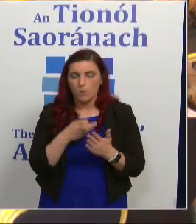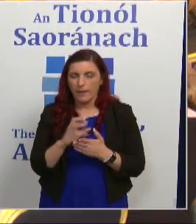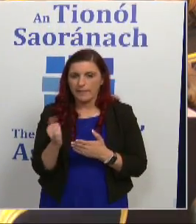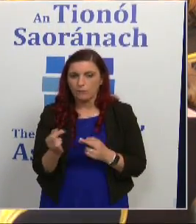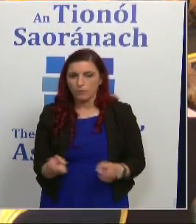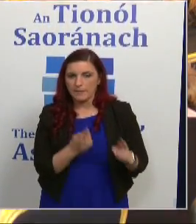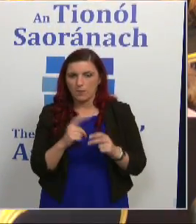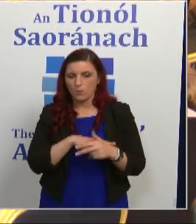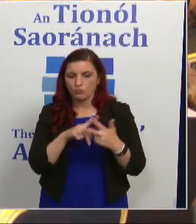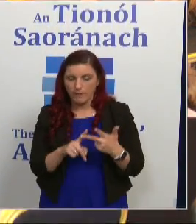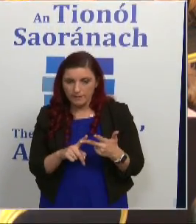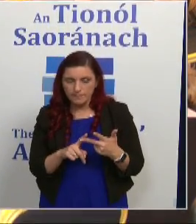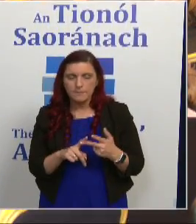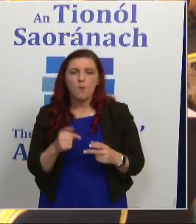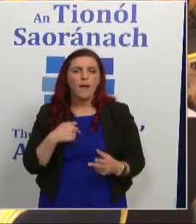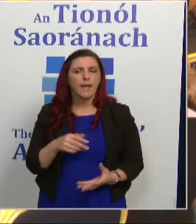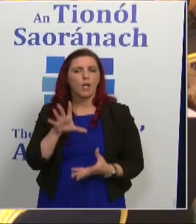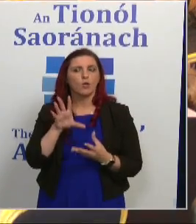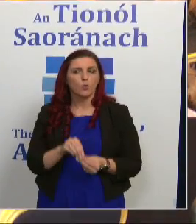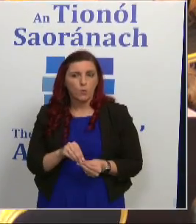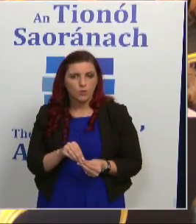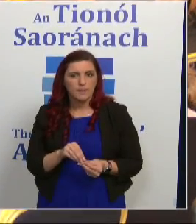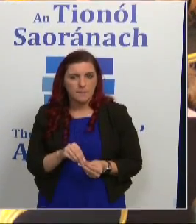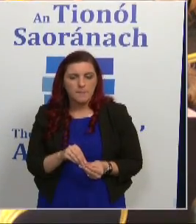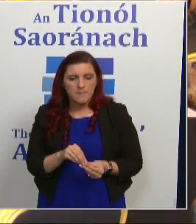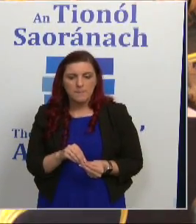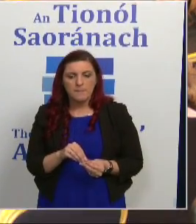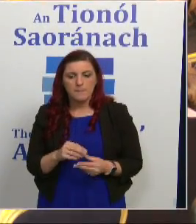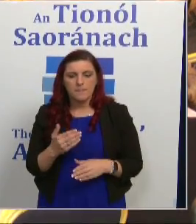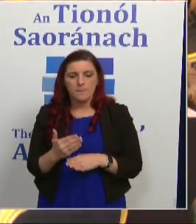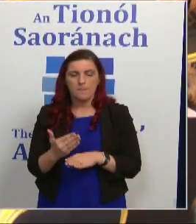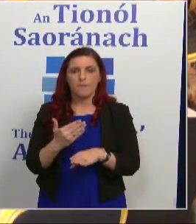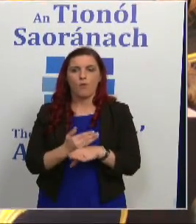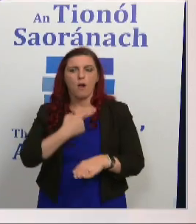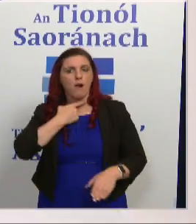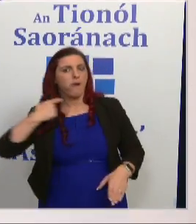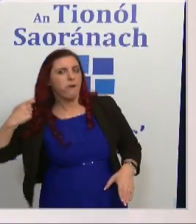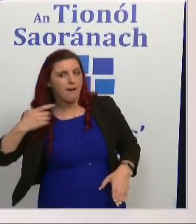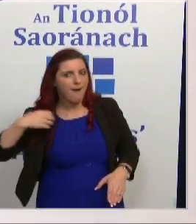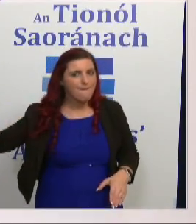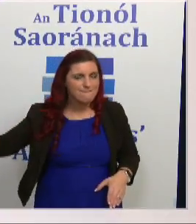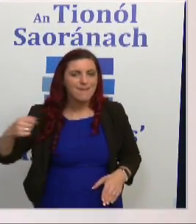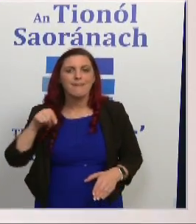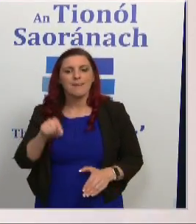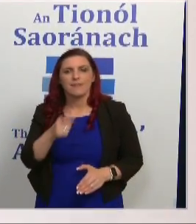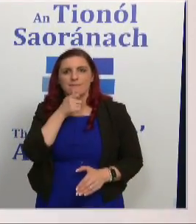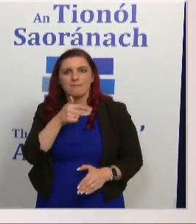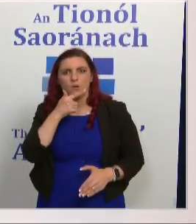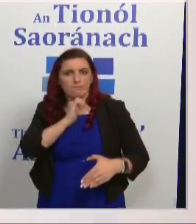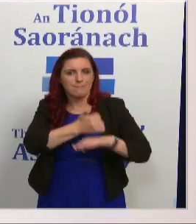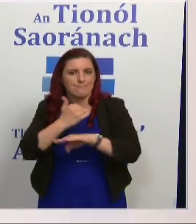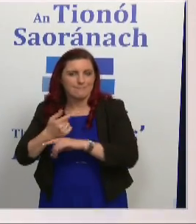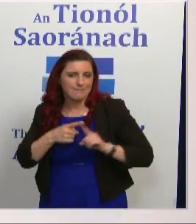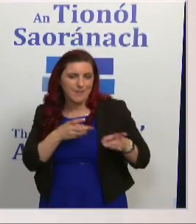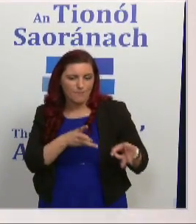So I suppose some concluding thoughts before the shepherd's crook takes me off. Dublin is different in a variety of ways. It's now served